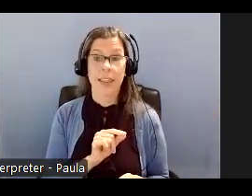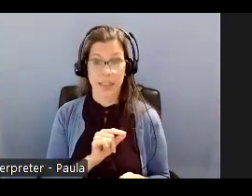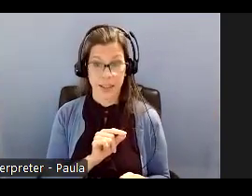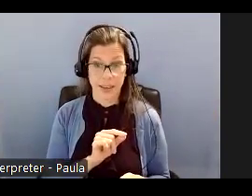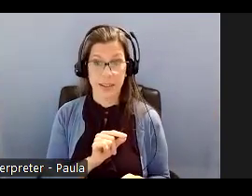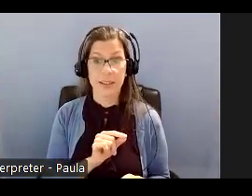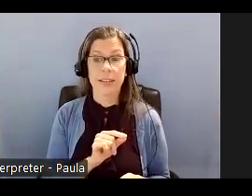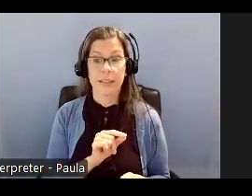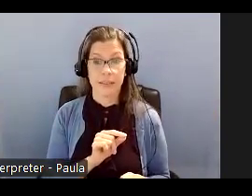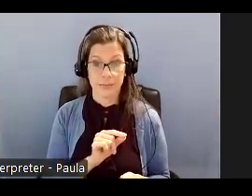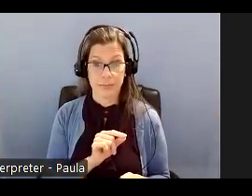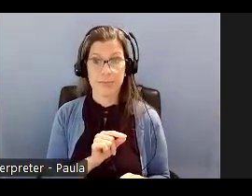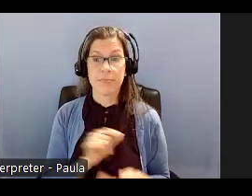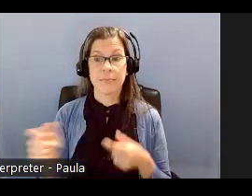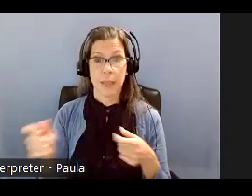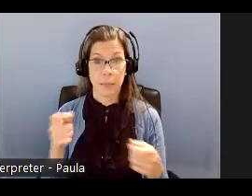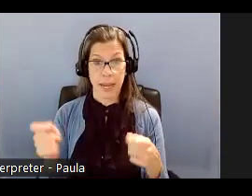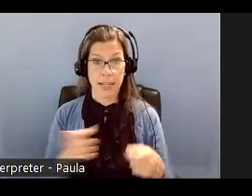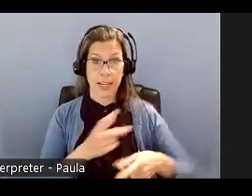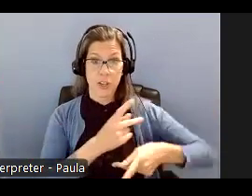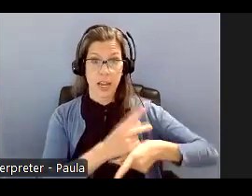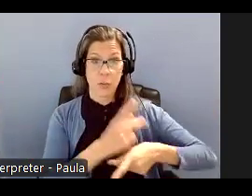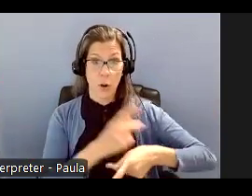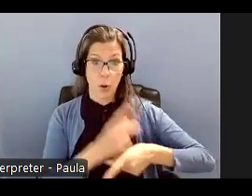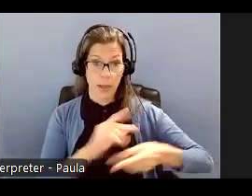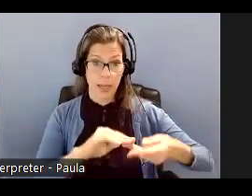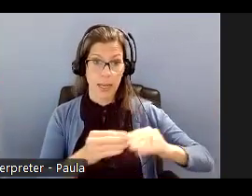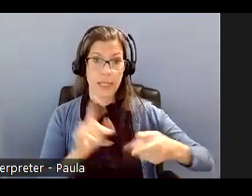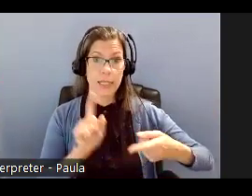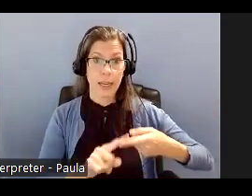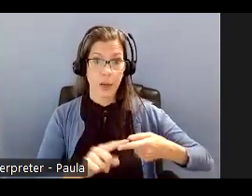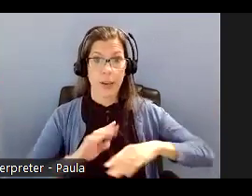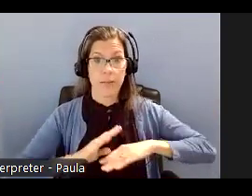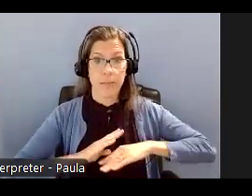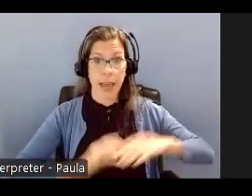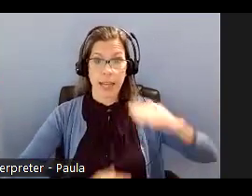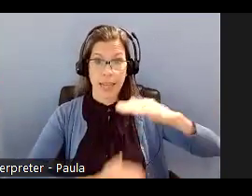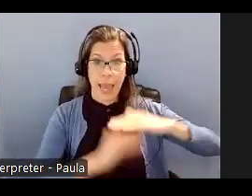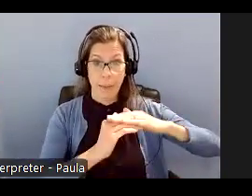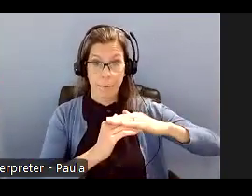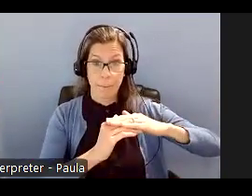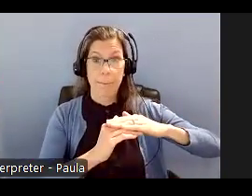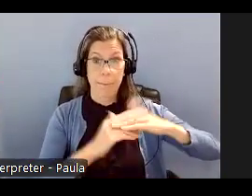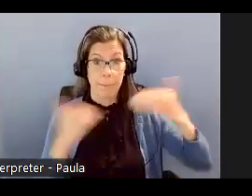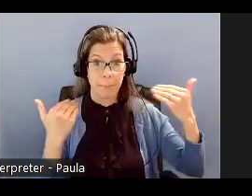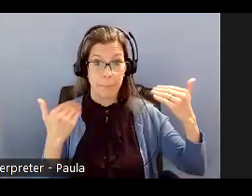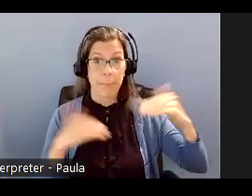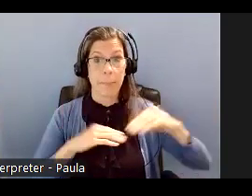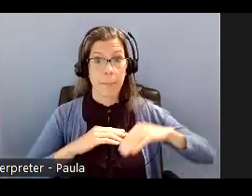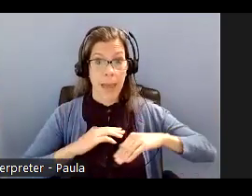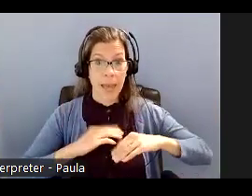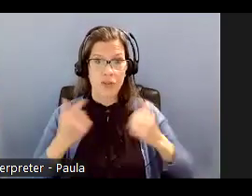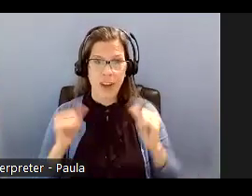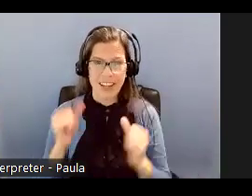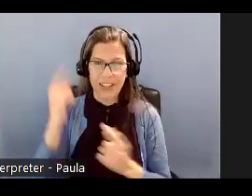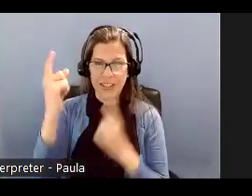and manage enrollment until we have met our cap. And we are still really thinking through how we're